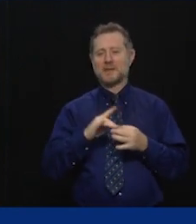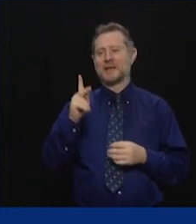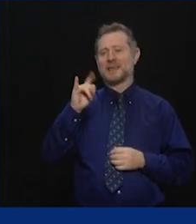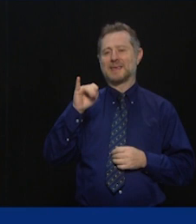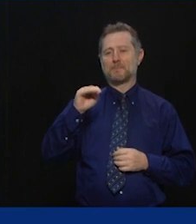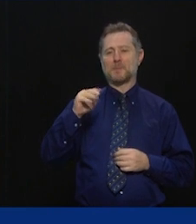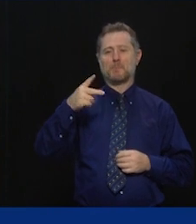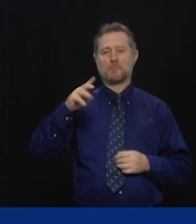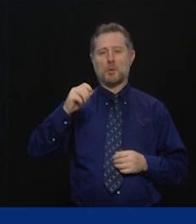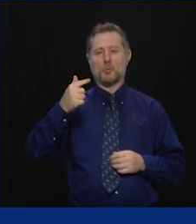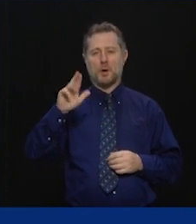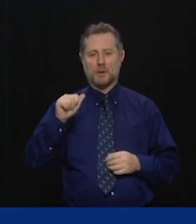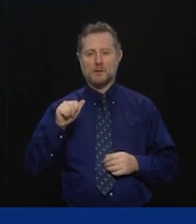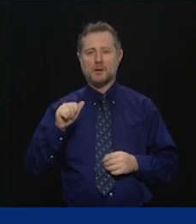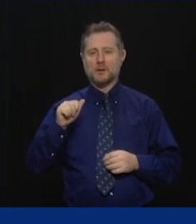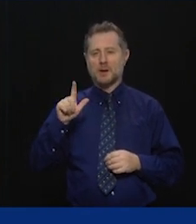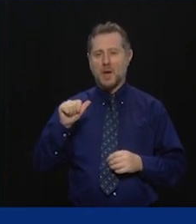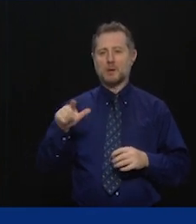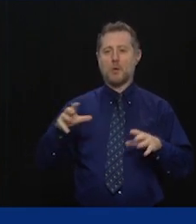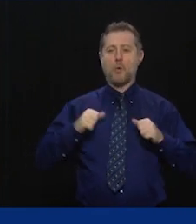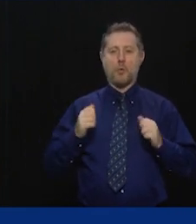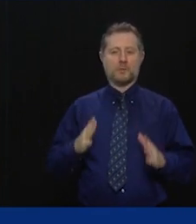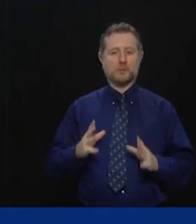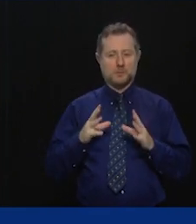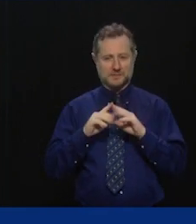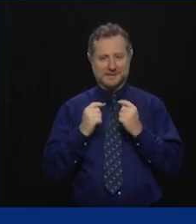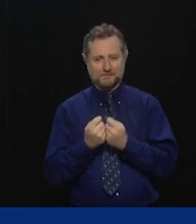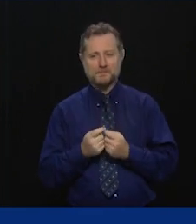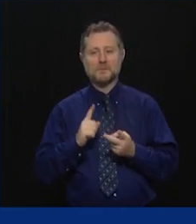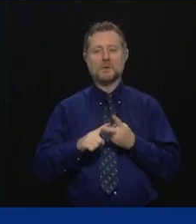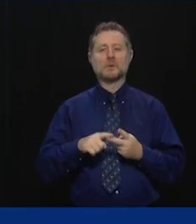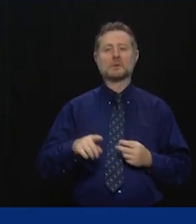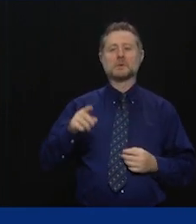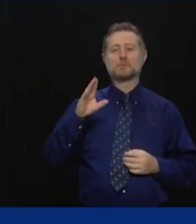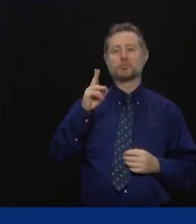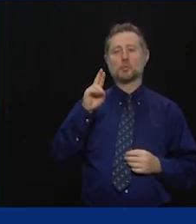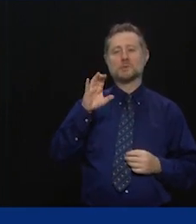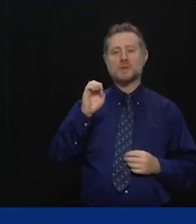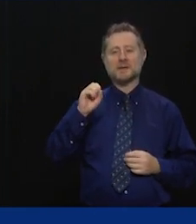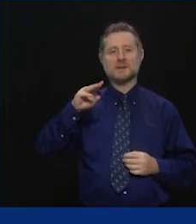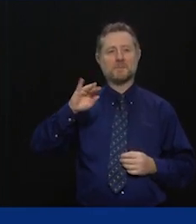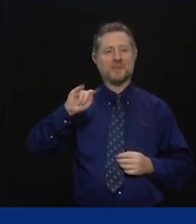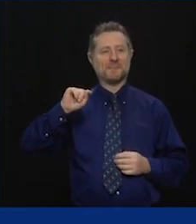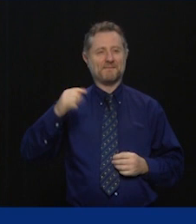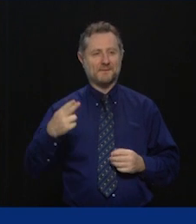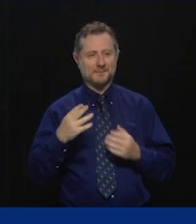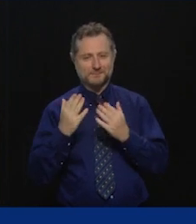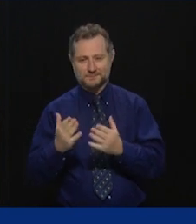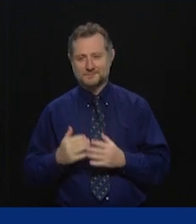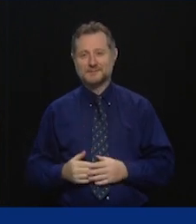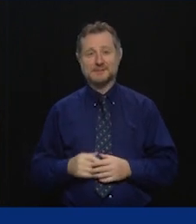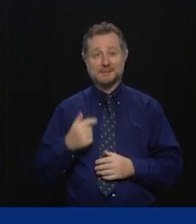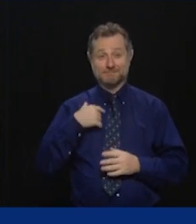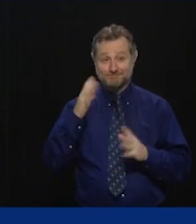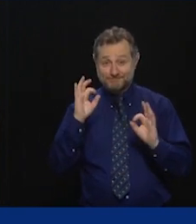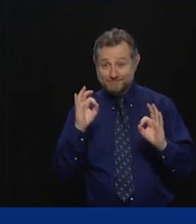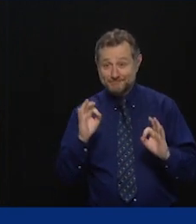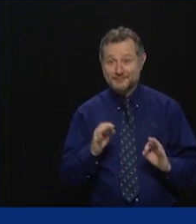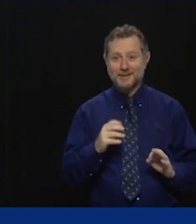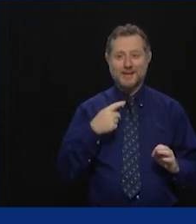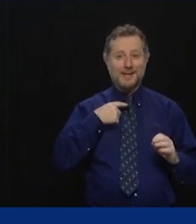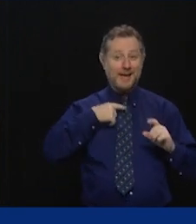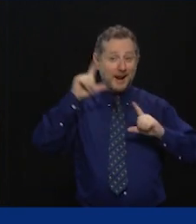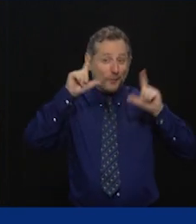well as Bruce Smith, who used to live down the block from me. And at Halloween, he gave out really big candy bars. Good to see you both again, my friends. Hi, Kim. Hi,